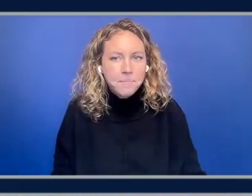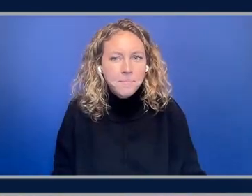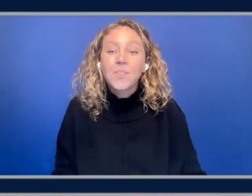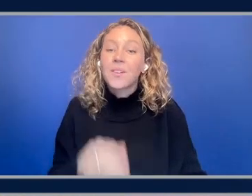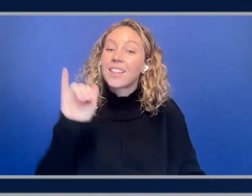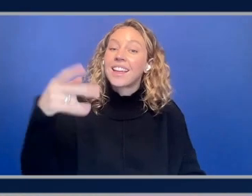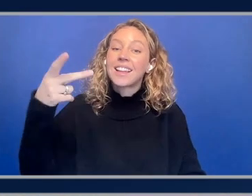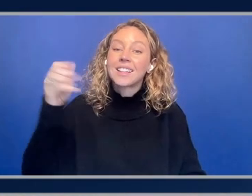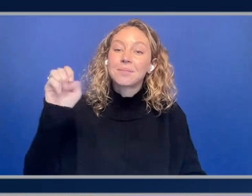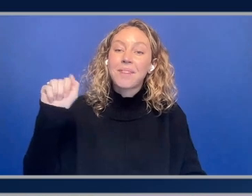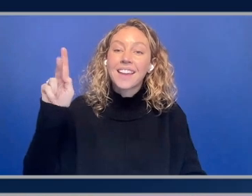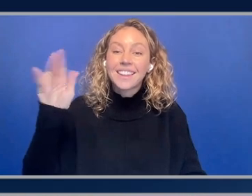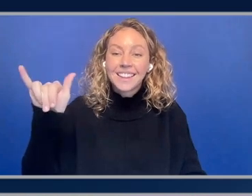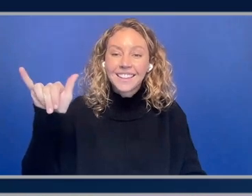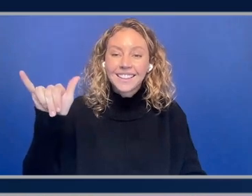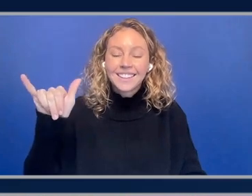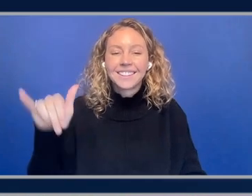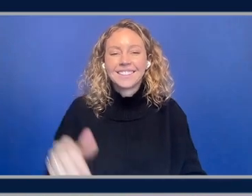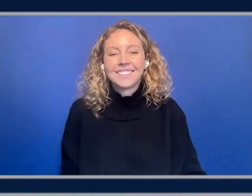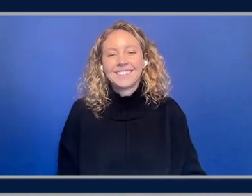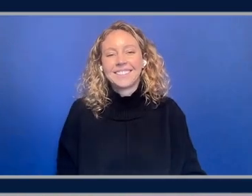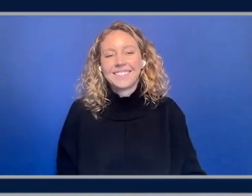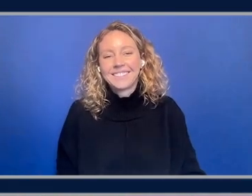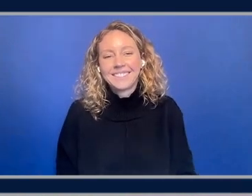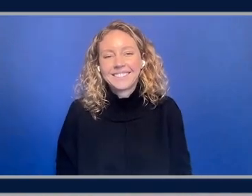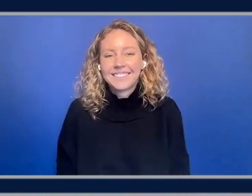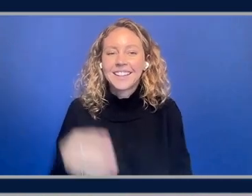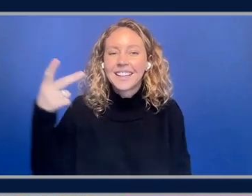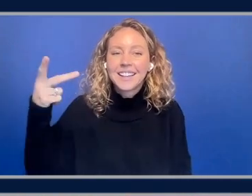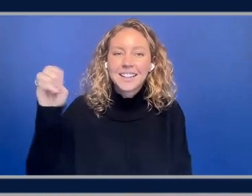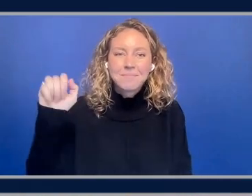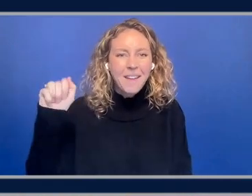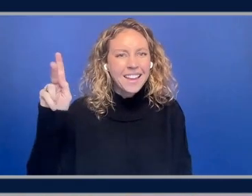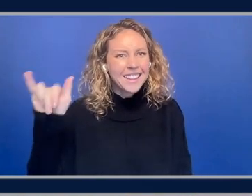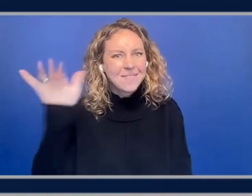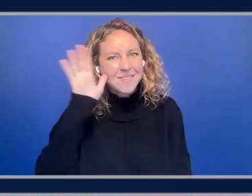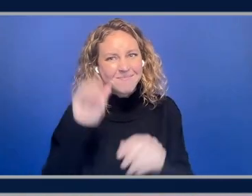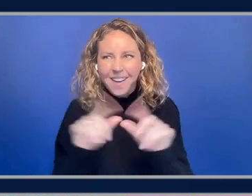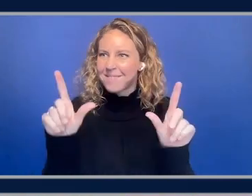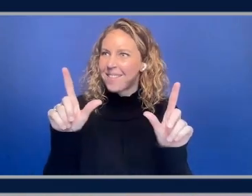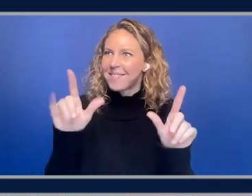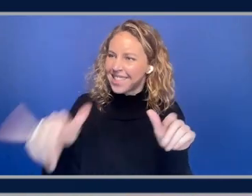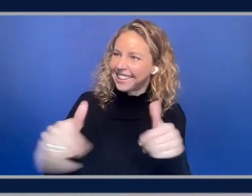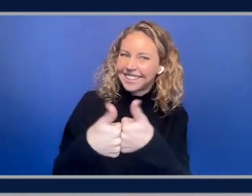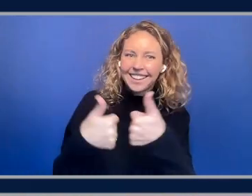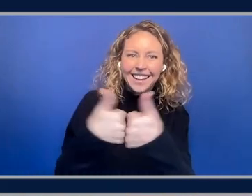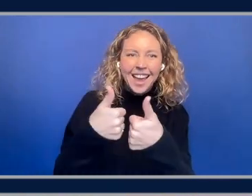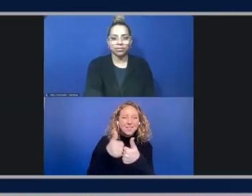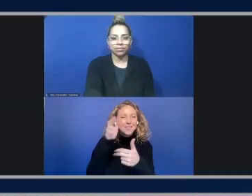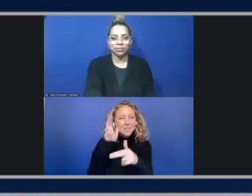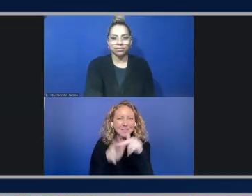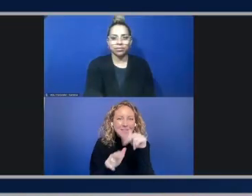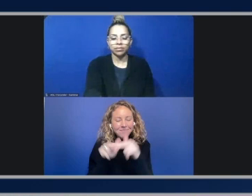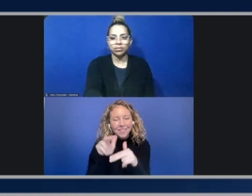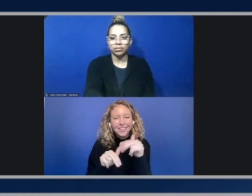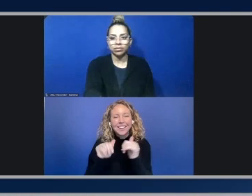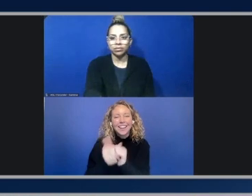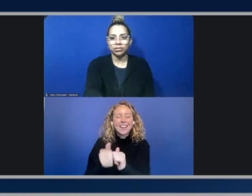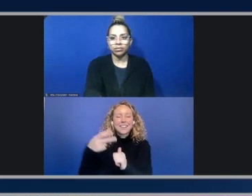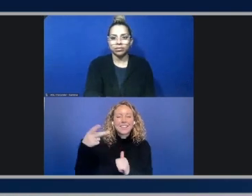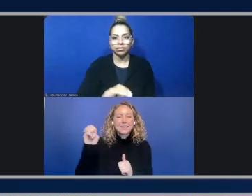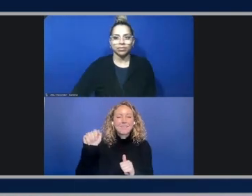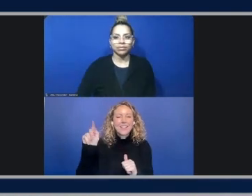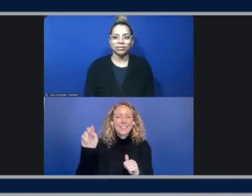Yeah. Switch back. Pecky is what pops up. It's actually a game that's building Pecky, AWS's favorite